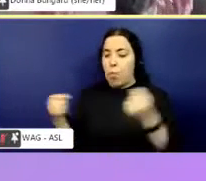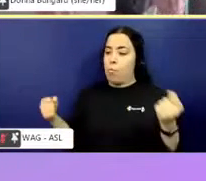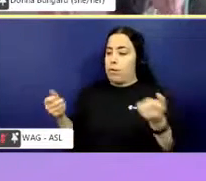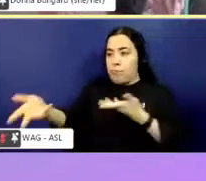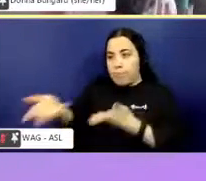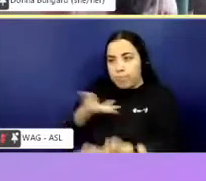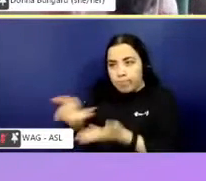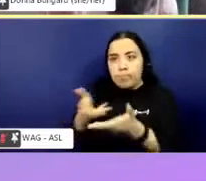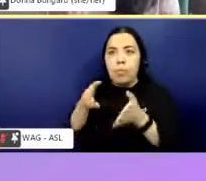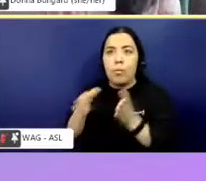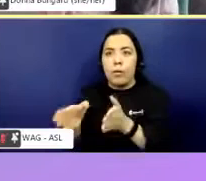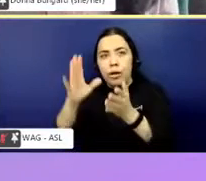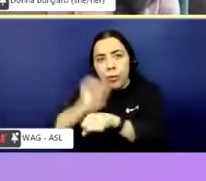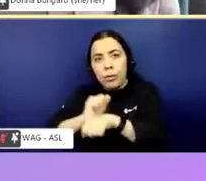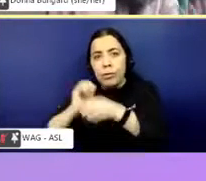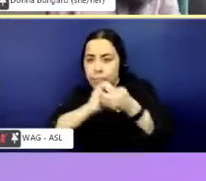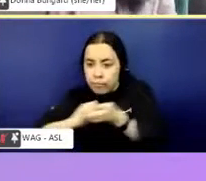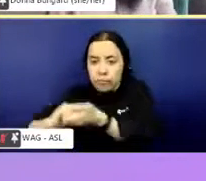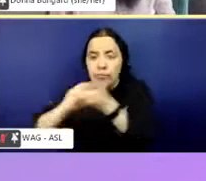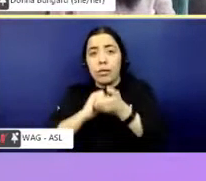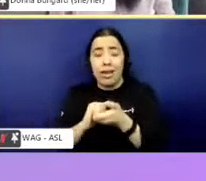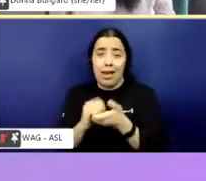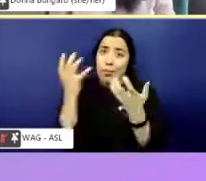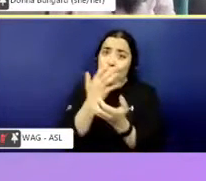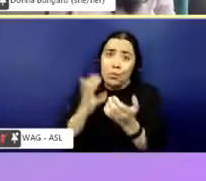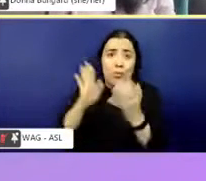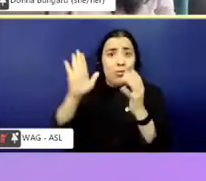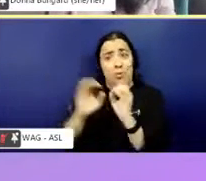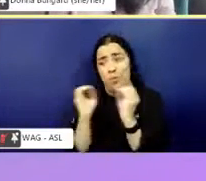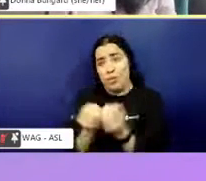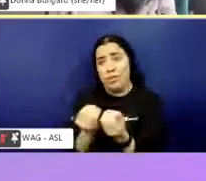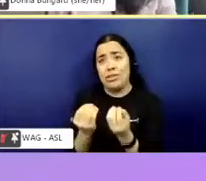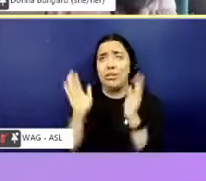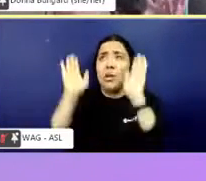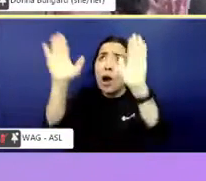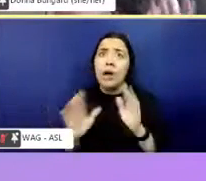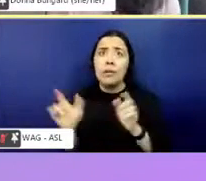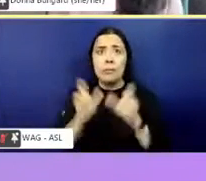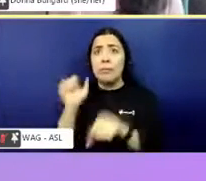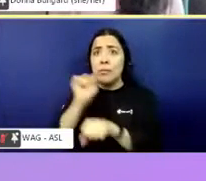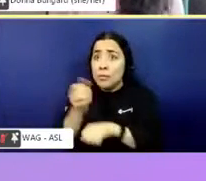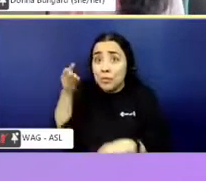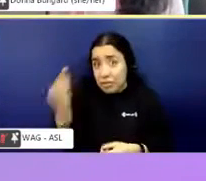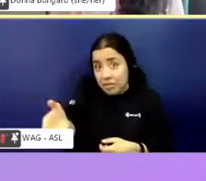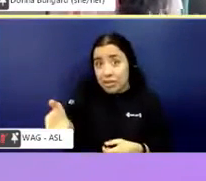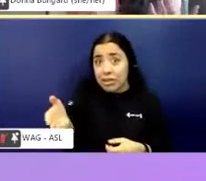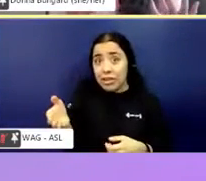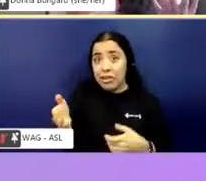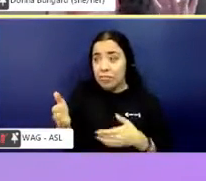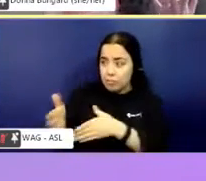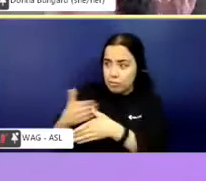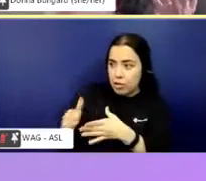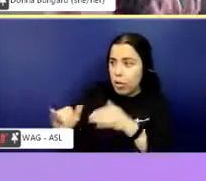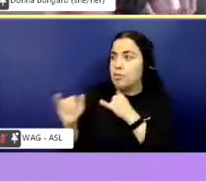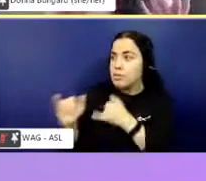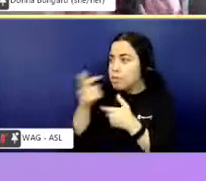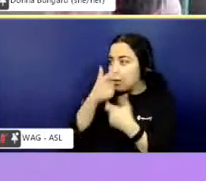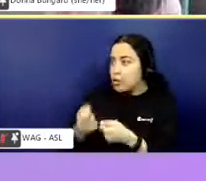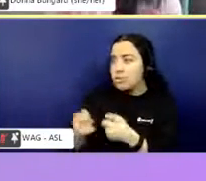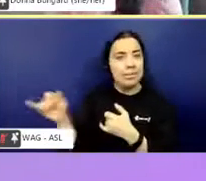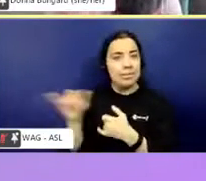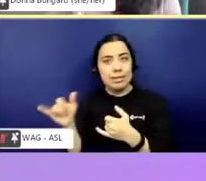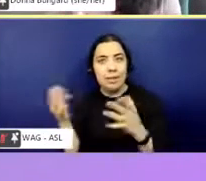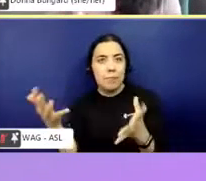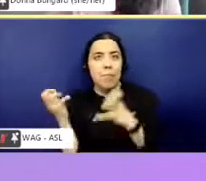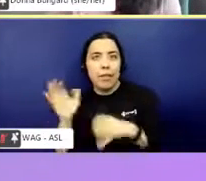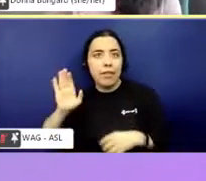meet remarkable humans throughout your organization who have shared interests and desires